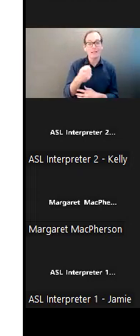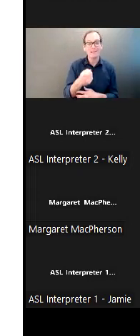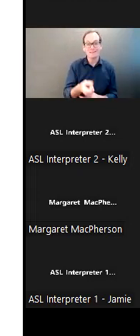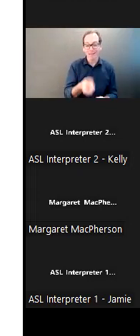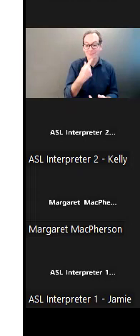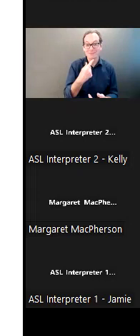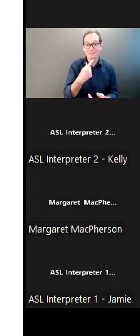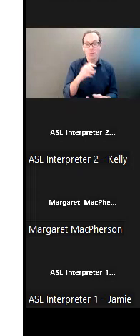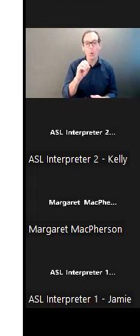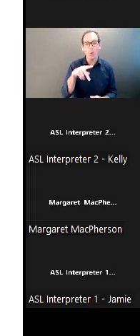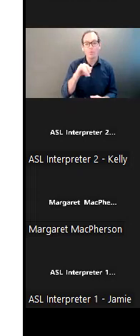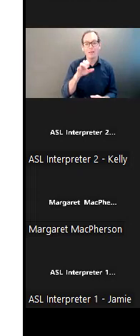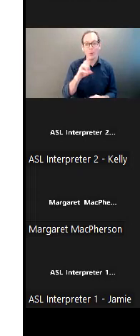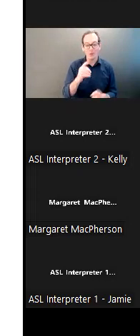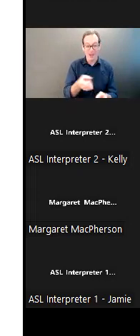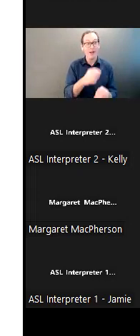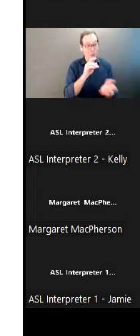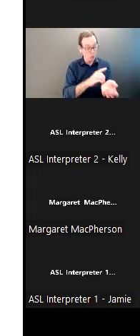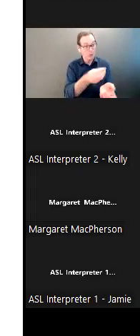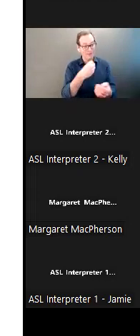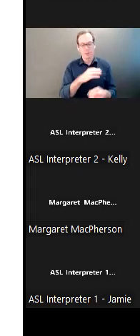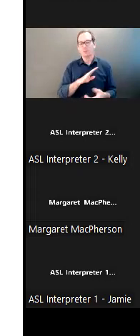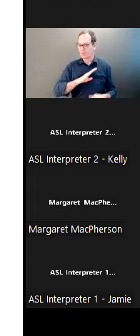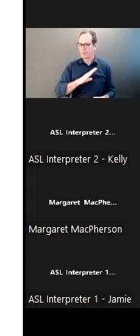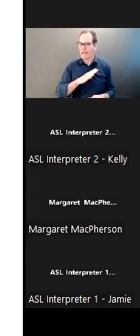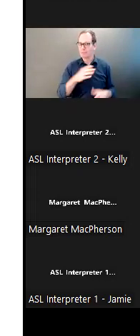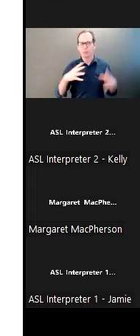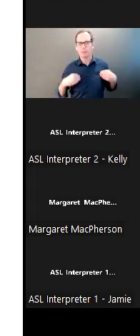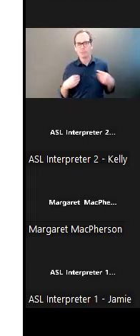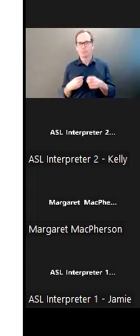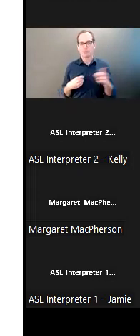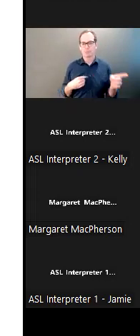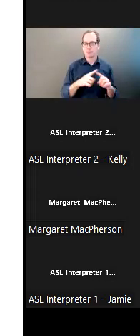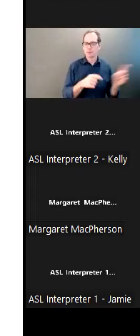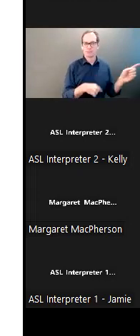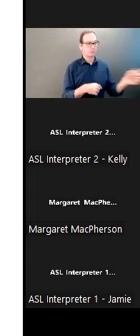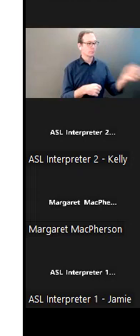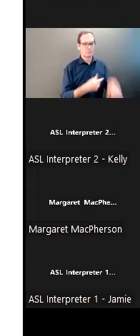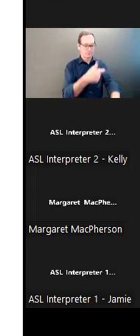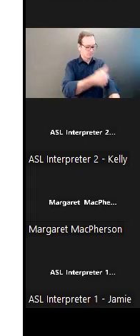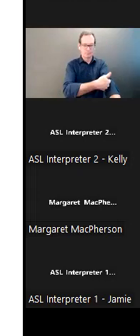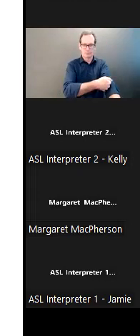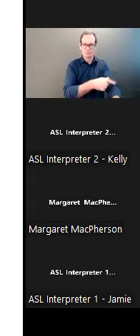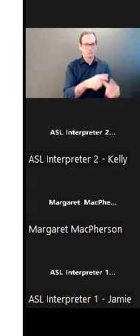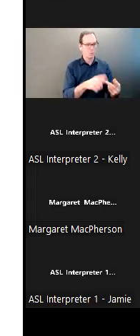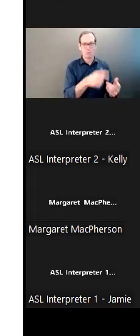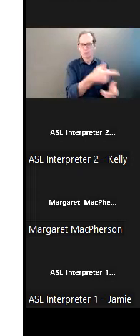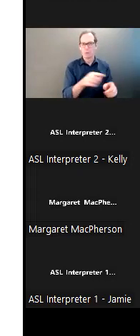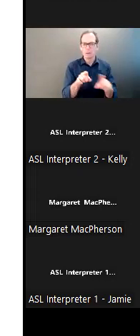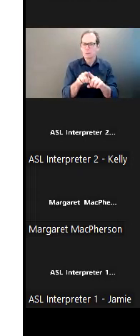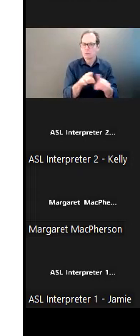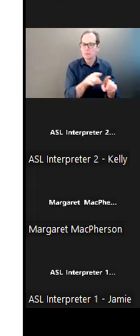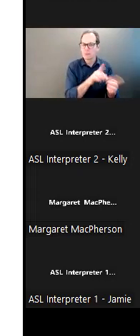thing. Taking an opioid through injecting drugs that are bought on the street is another thing. And each have levels of stigma and risk involved with